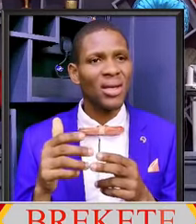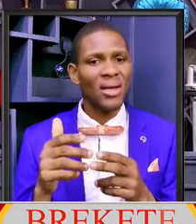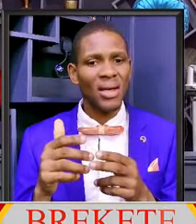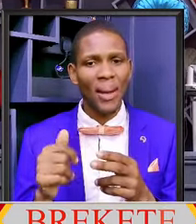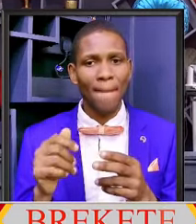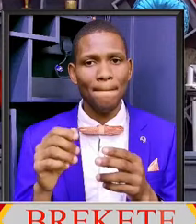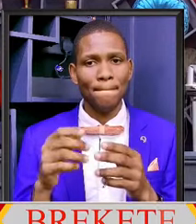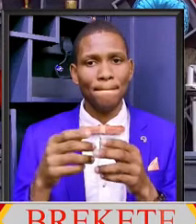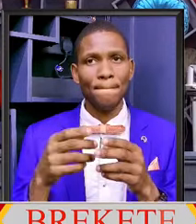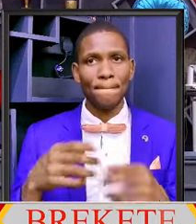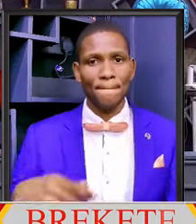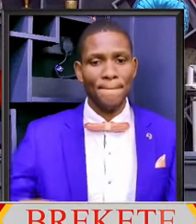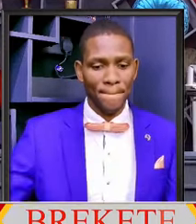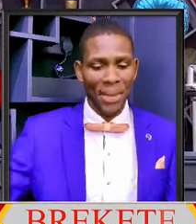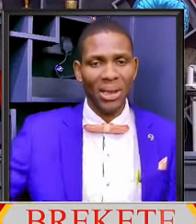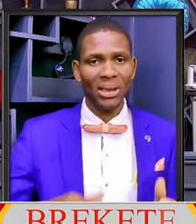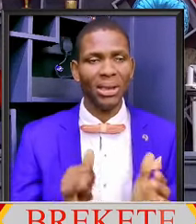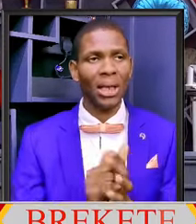where don't cut.